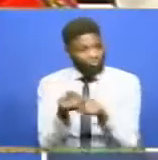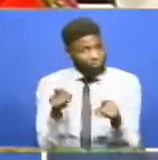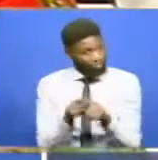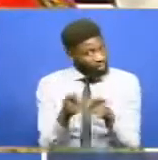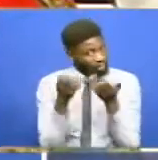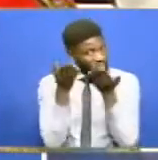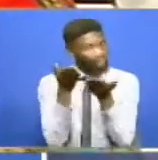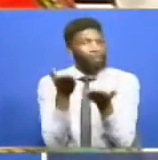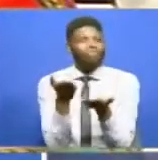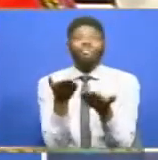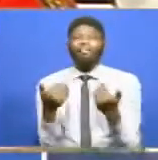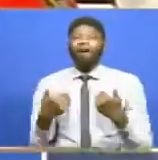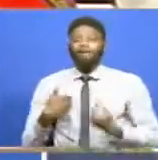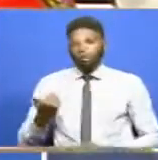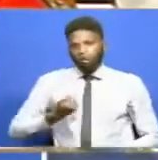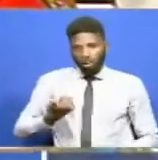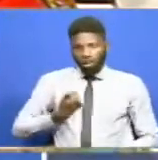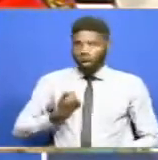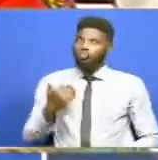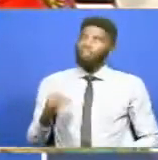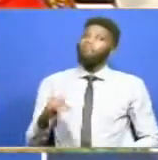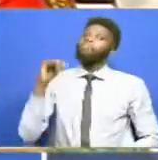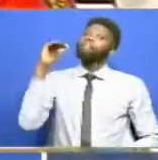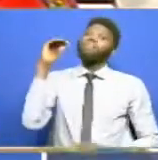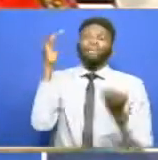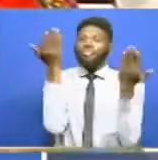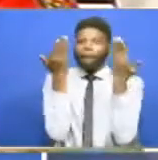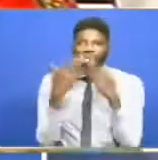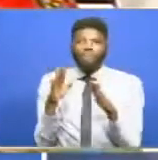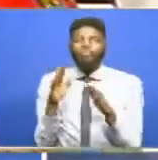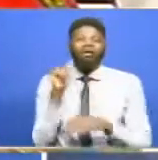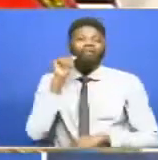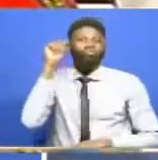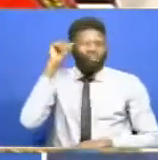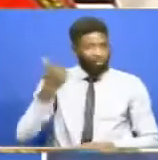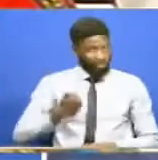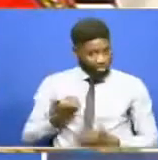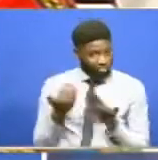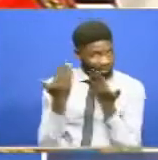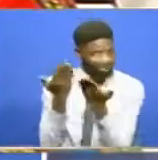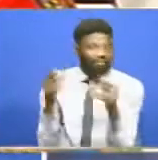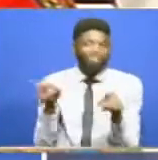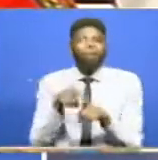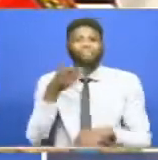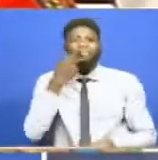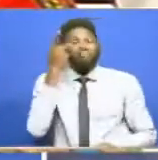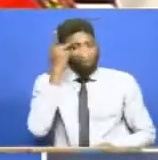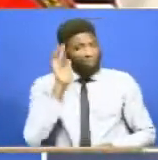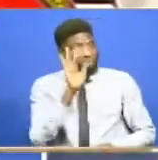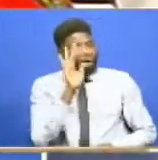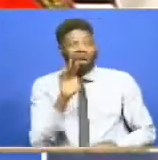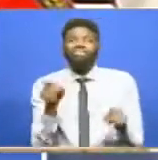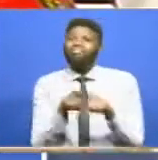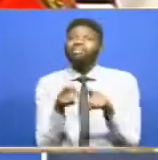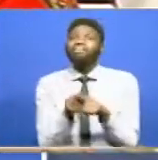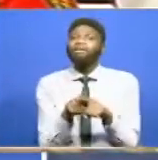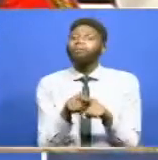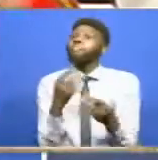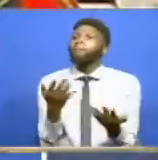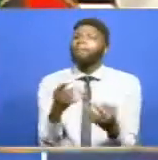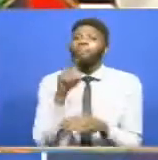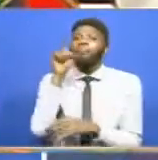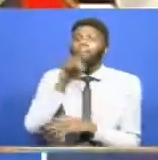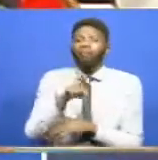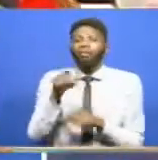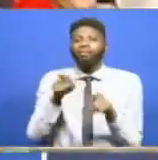have girls who've grown up and are now adolescent girls, their parents also have to get an